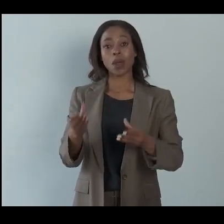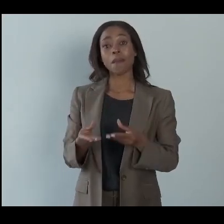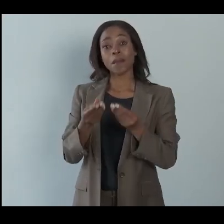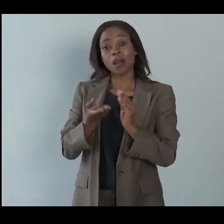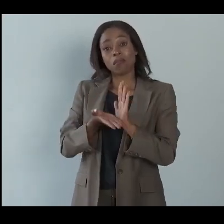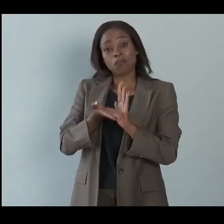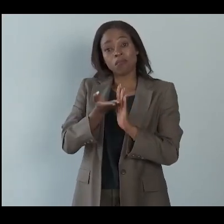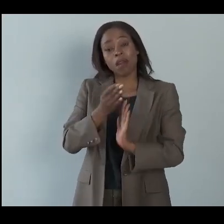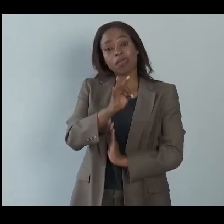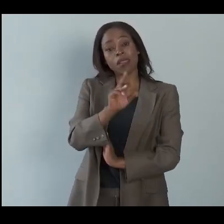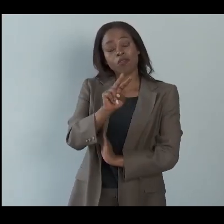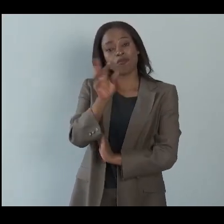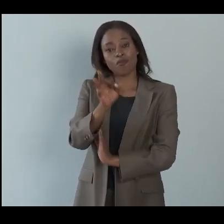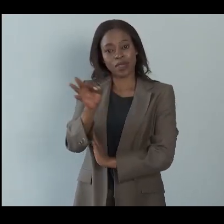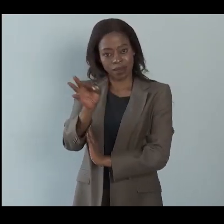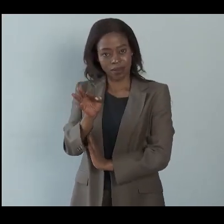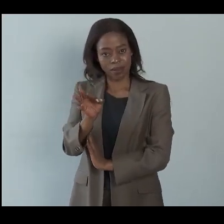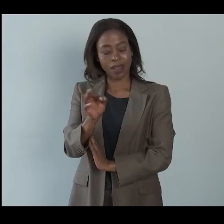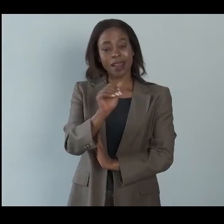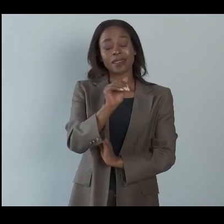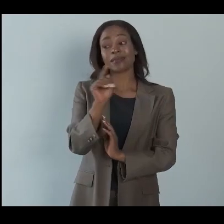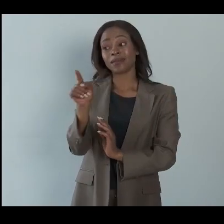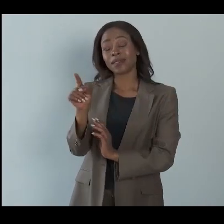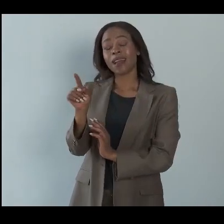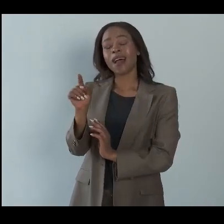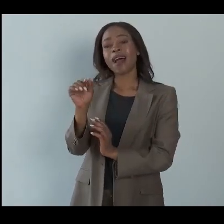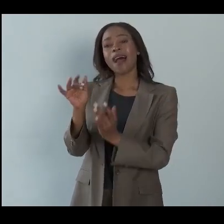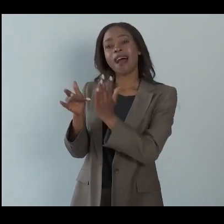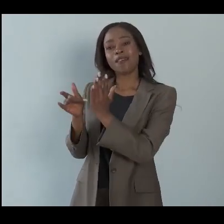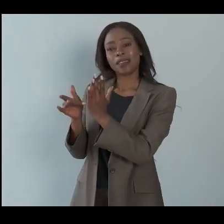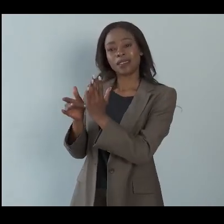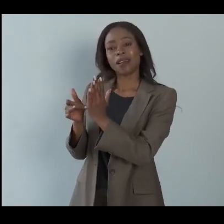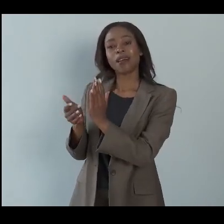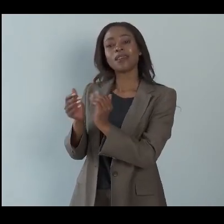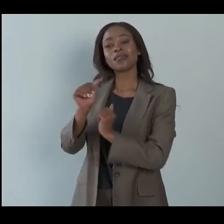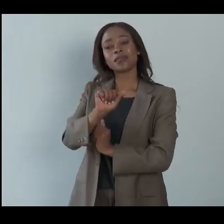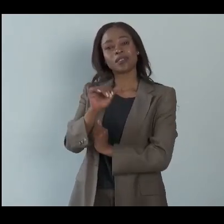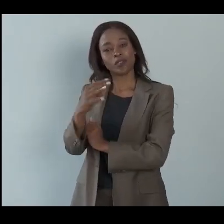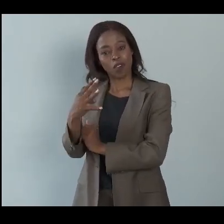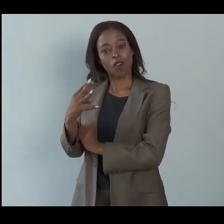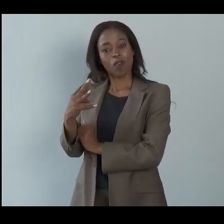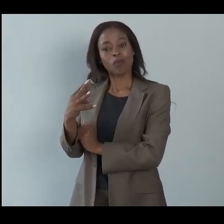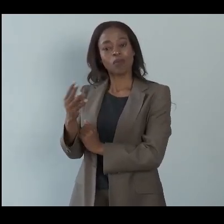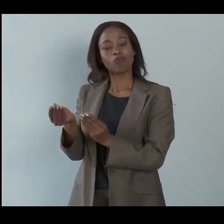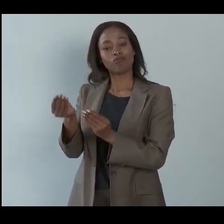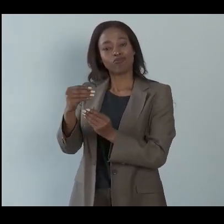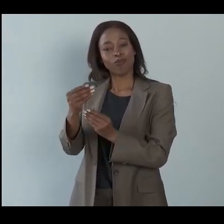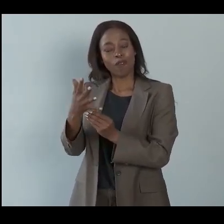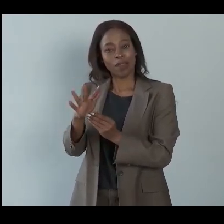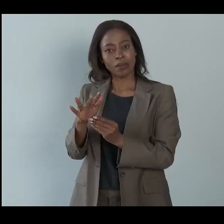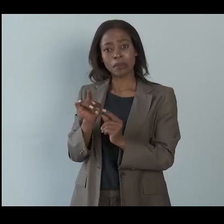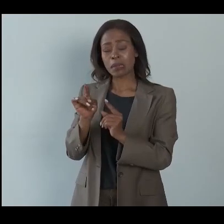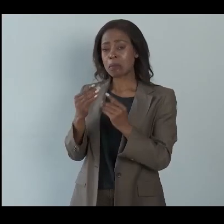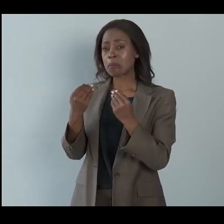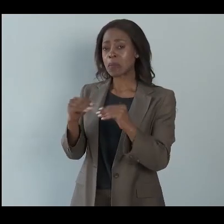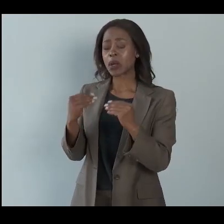and 65% EBITDA growth, supported by increasing customer demand and improved operating leverage. This business has been a